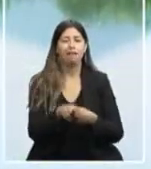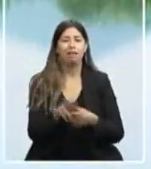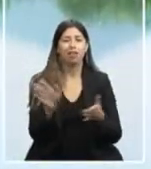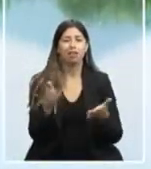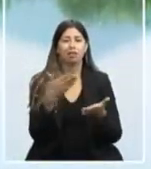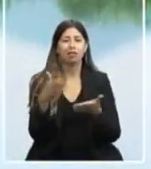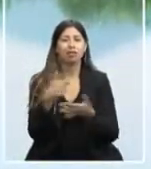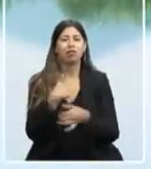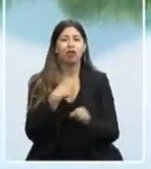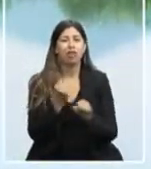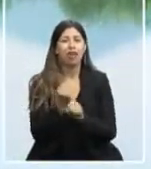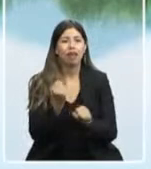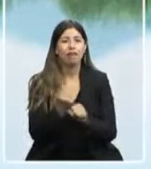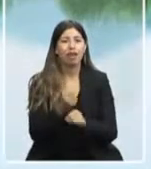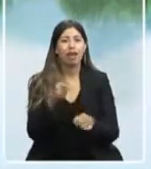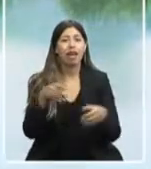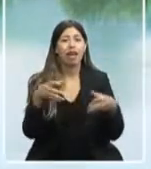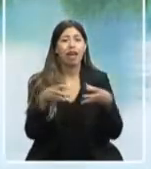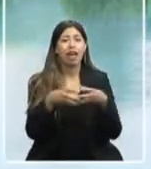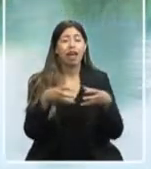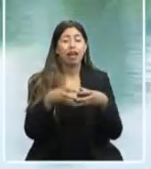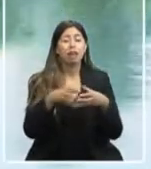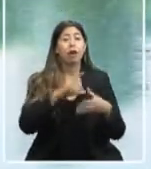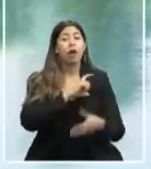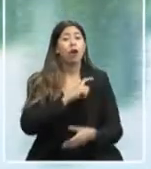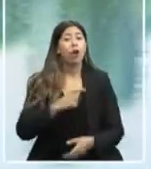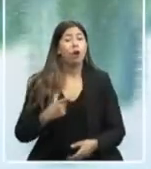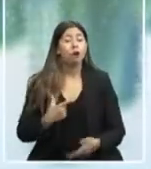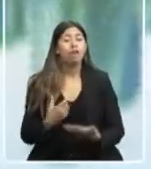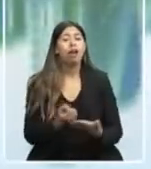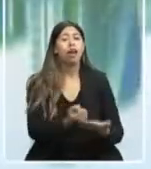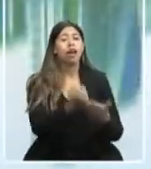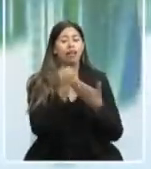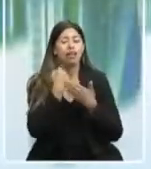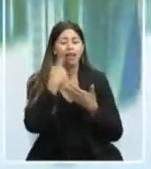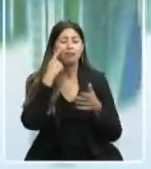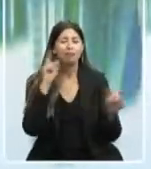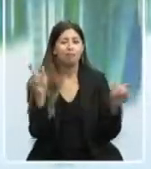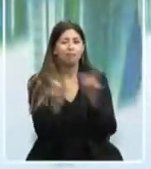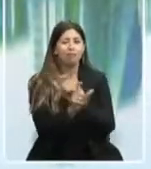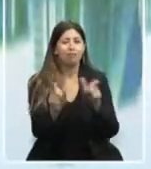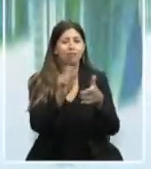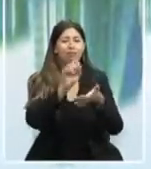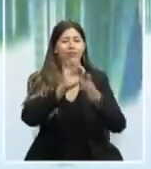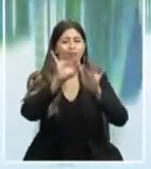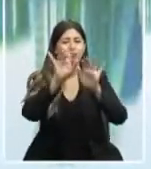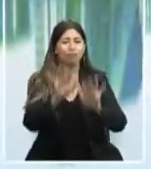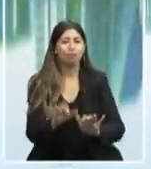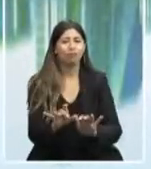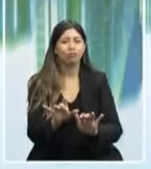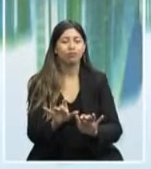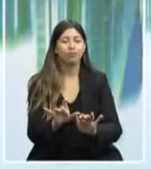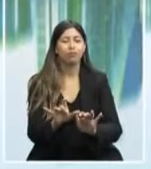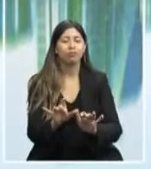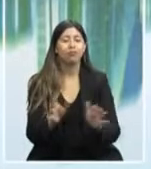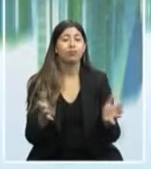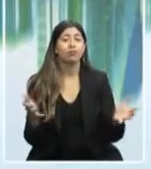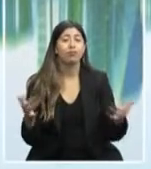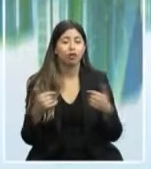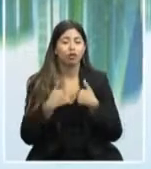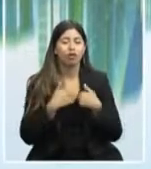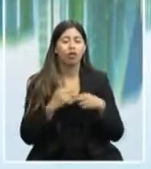help me write it, prepare it. And so I could give it kind of structure, create the